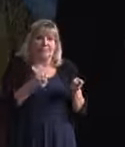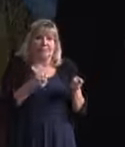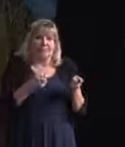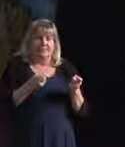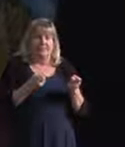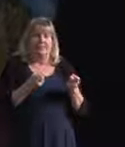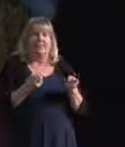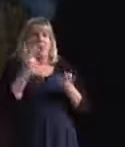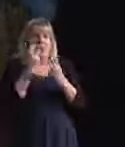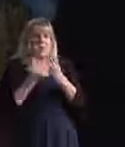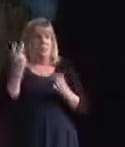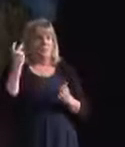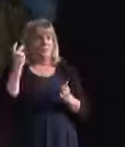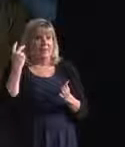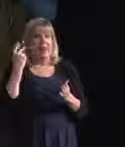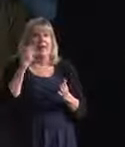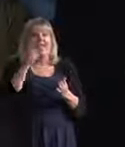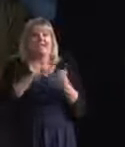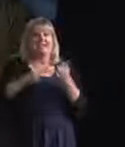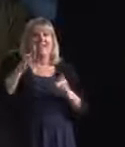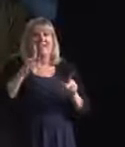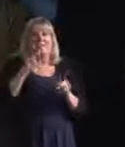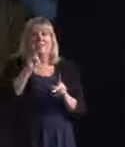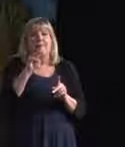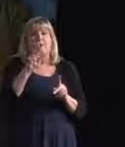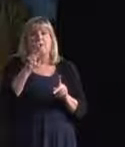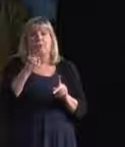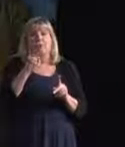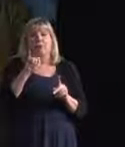Our memory of the saints and martyrs show us this way.